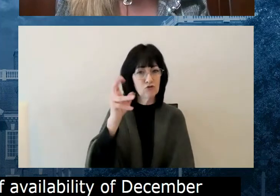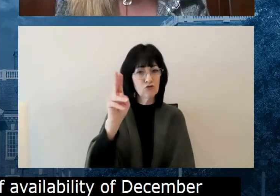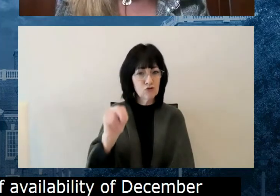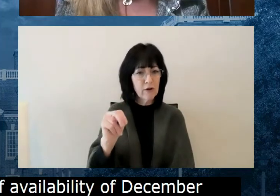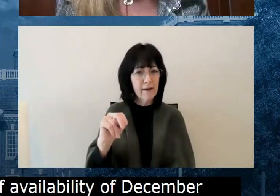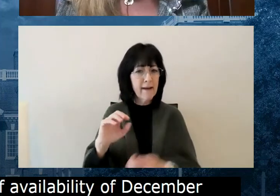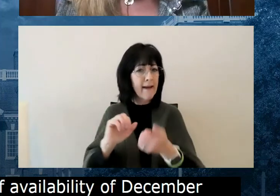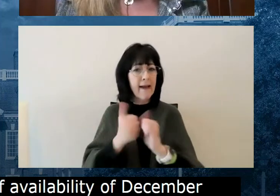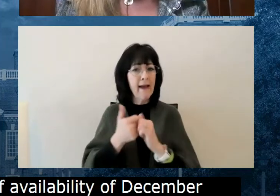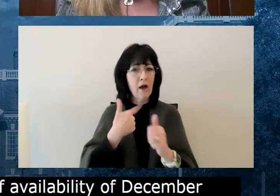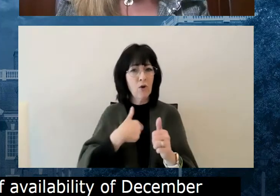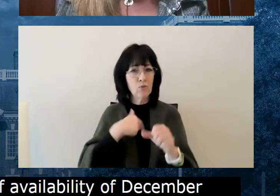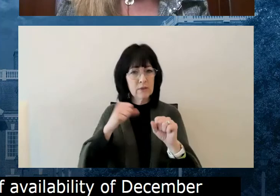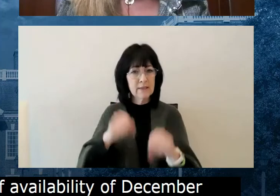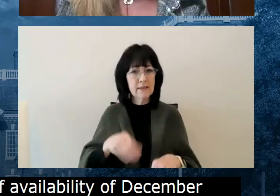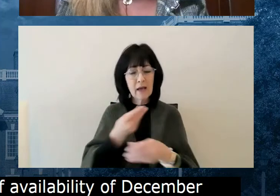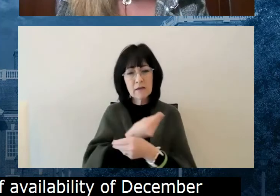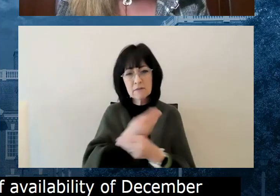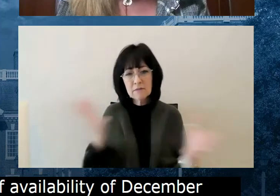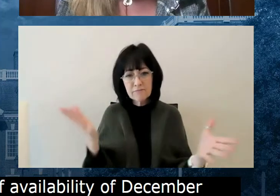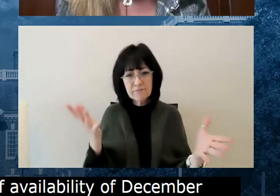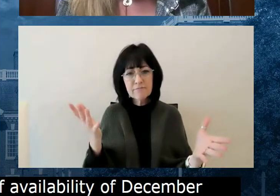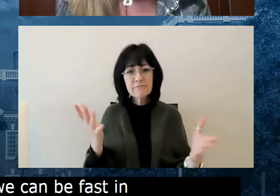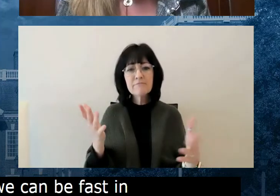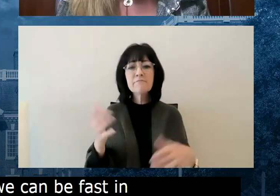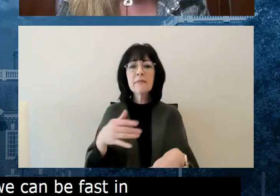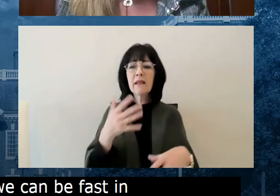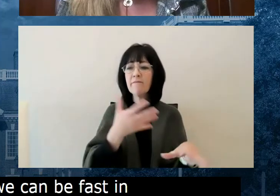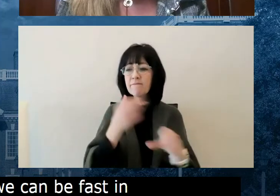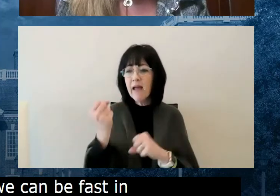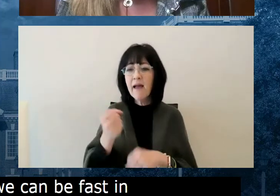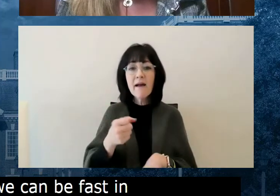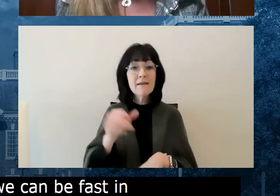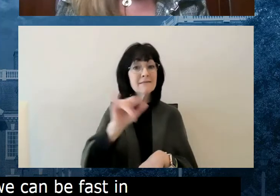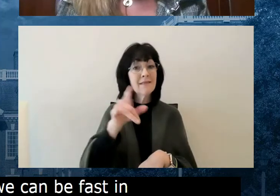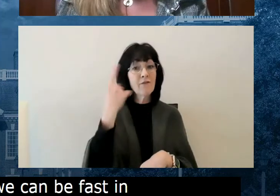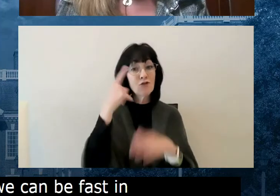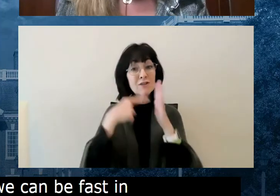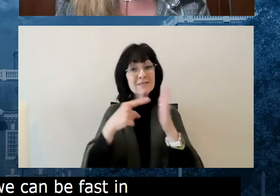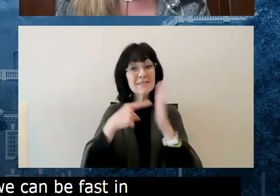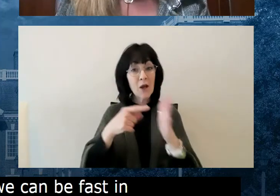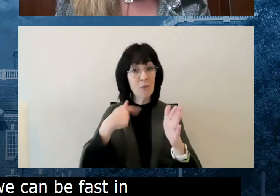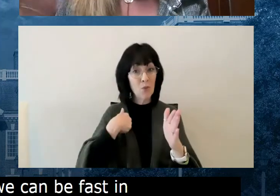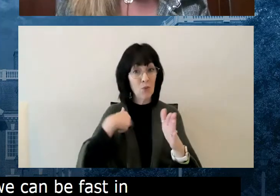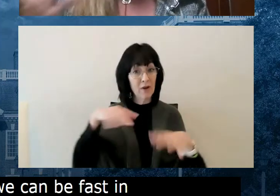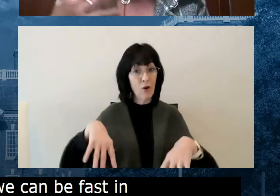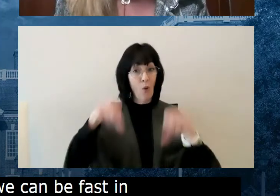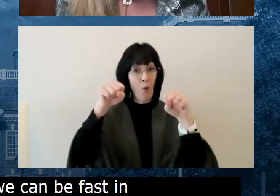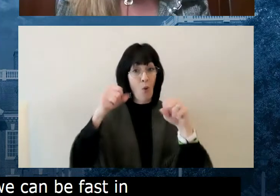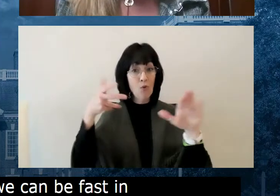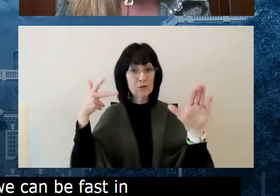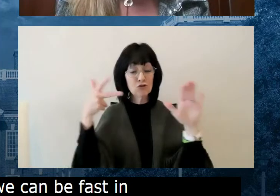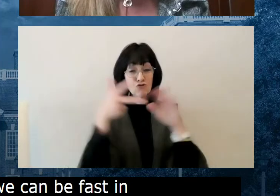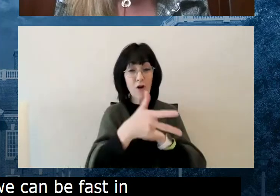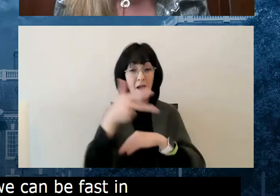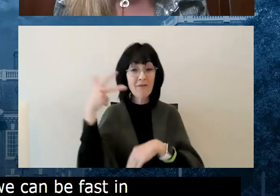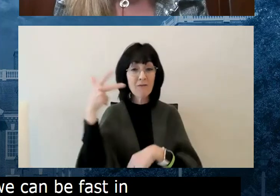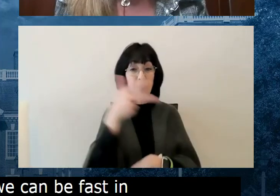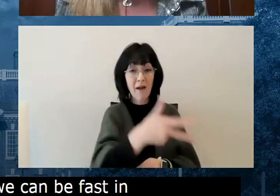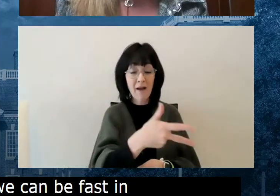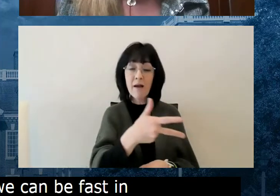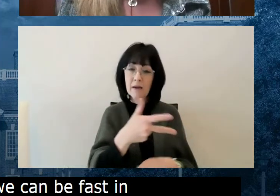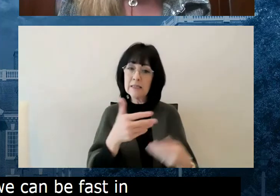fast in distributing vaccine, like our large drive-through vaccination events, aren't